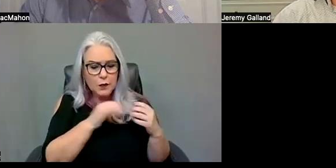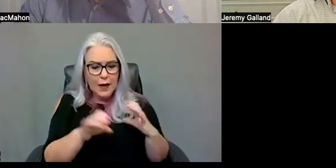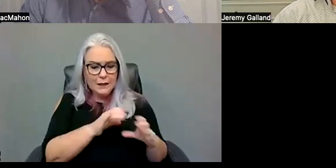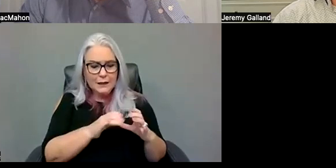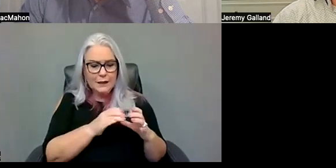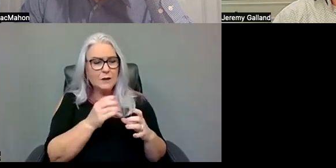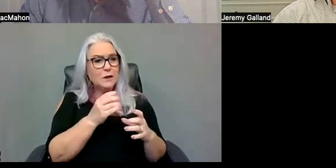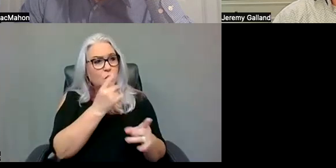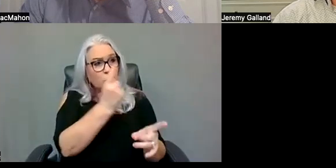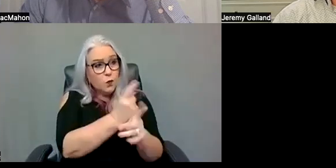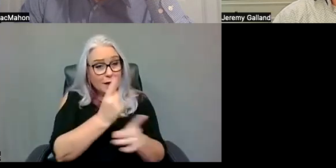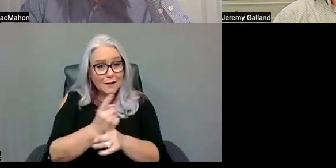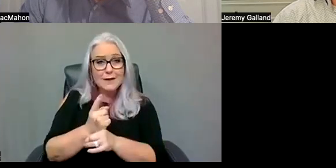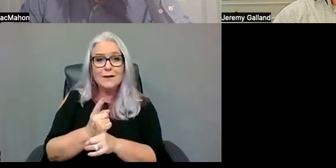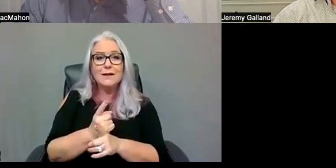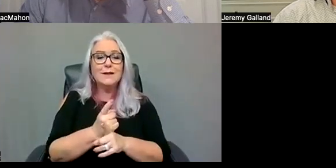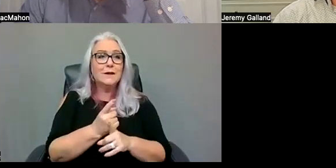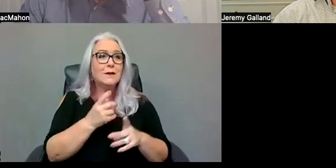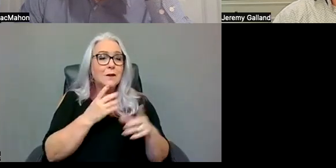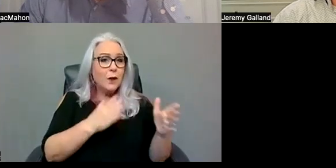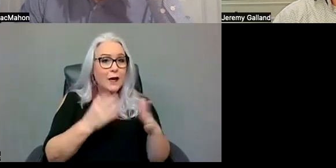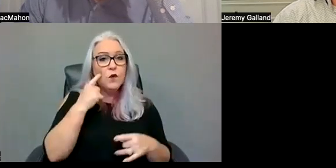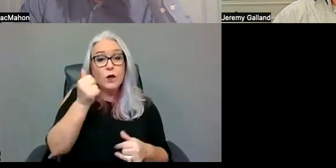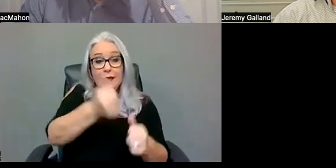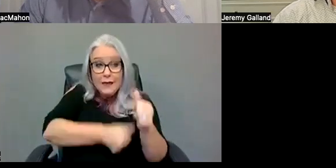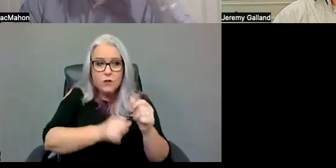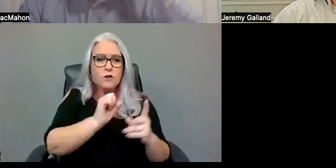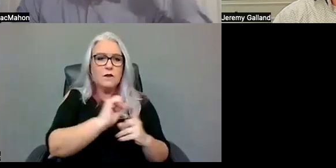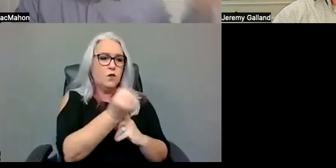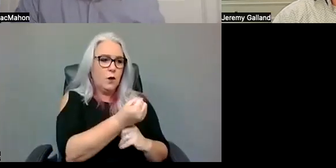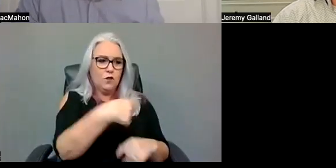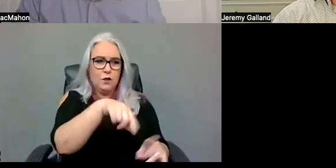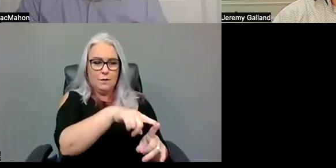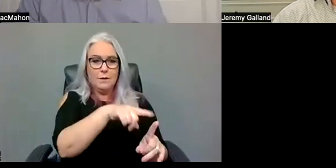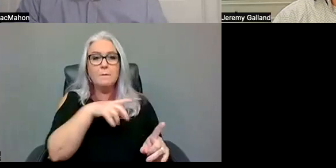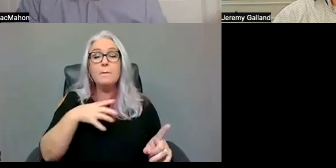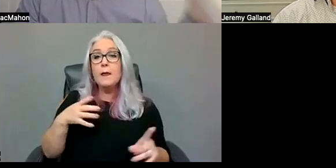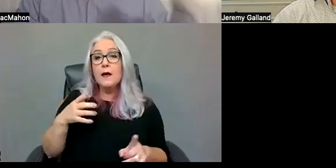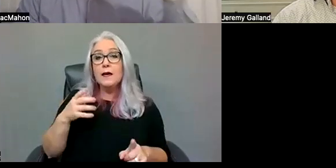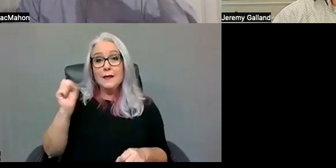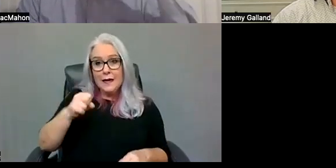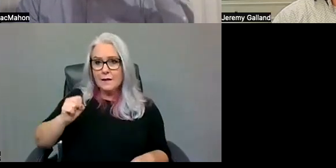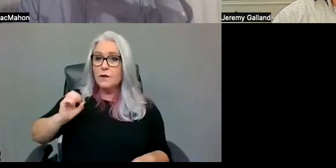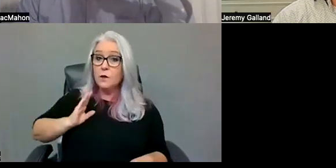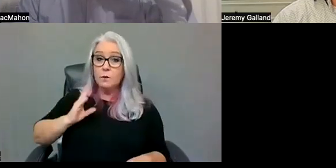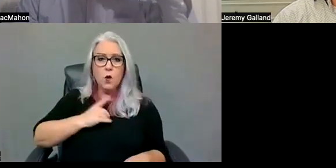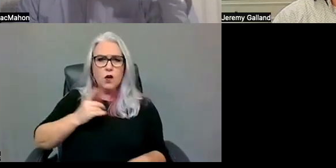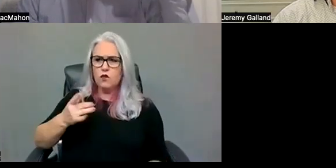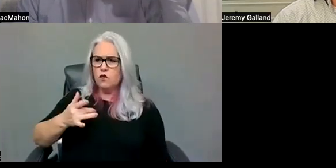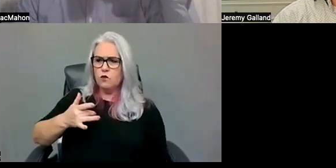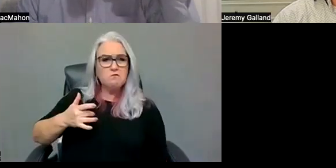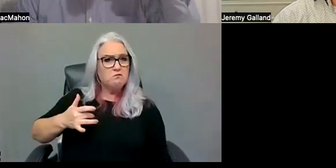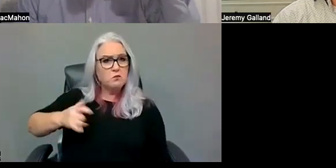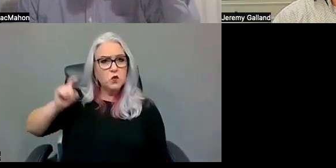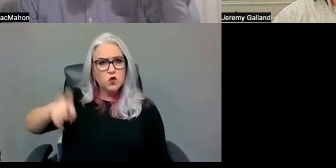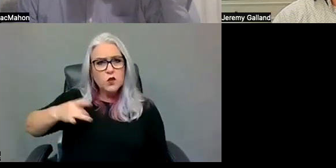for each situation. Yes, the role of the board is to express outrage and to express it,